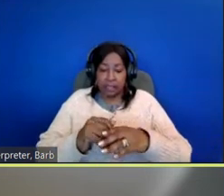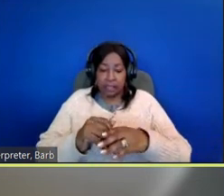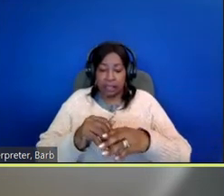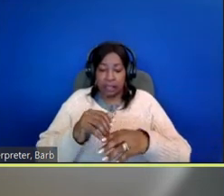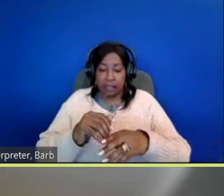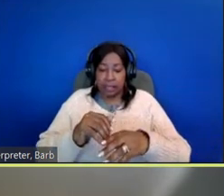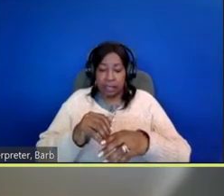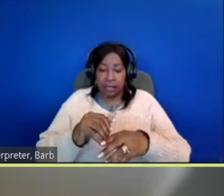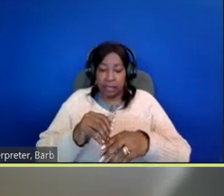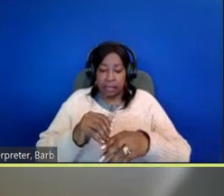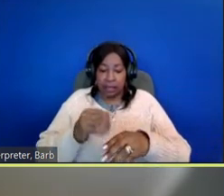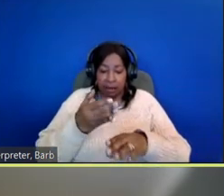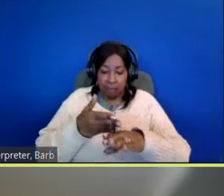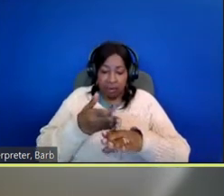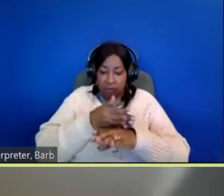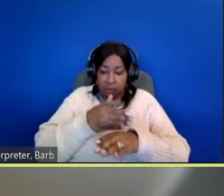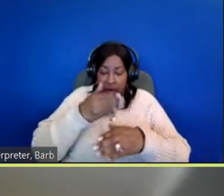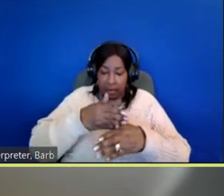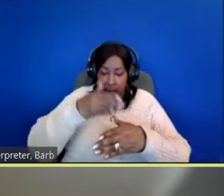completion.